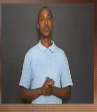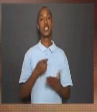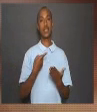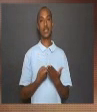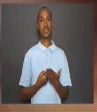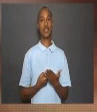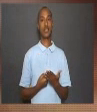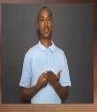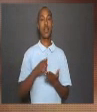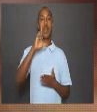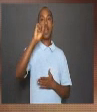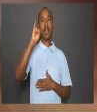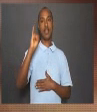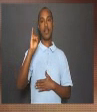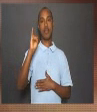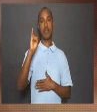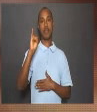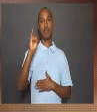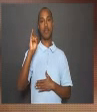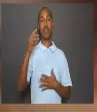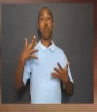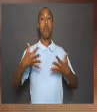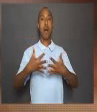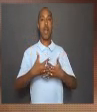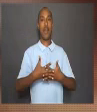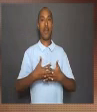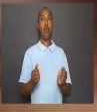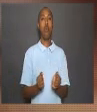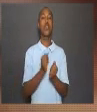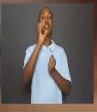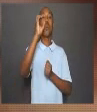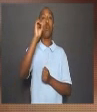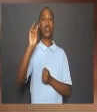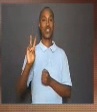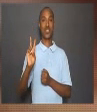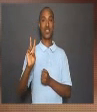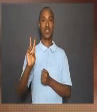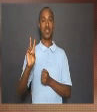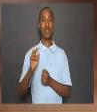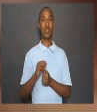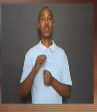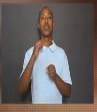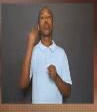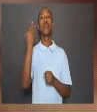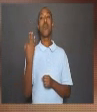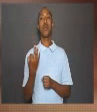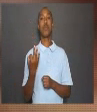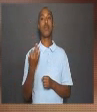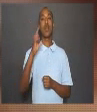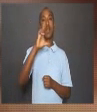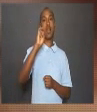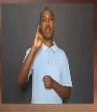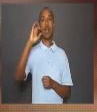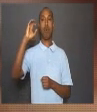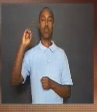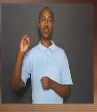Here, lithium combines with oxygen to form